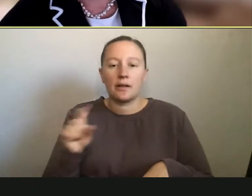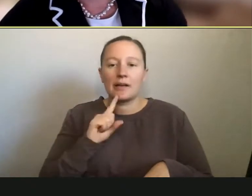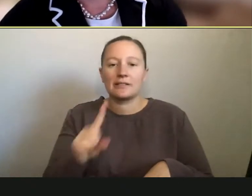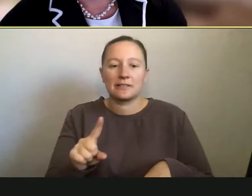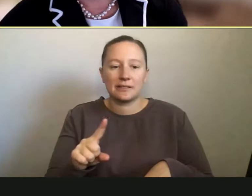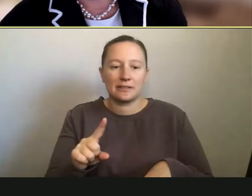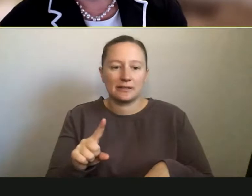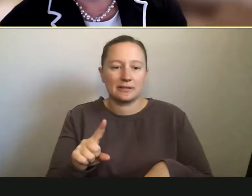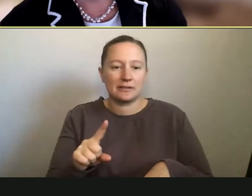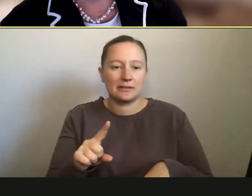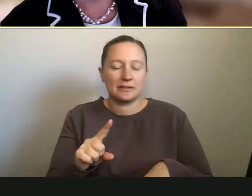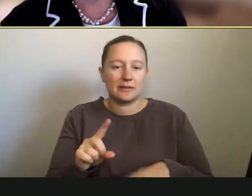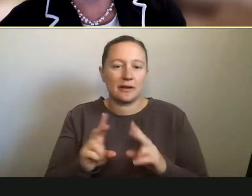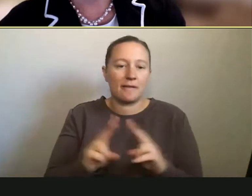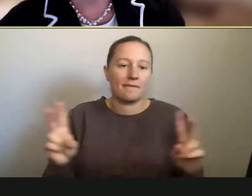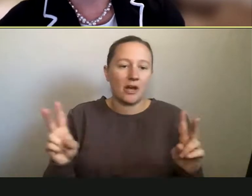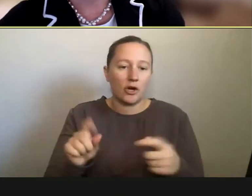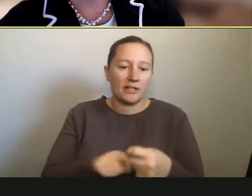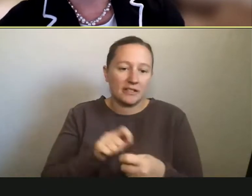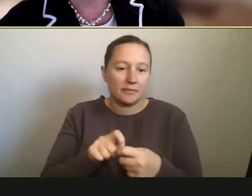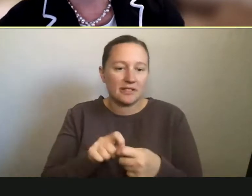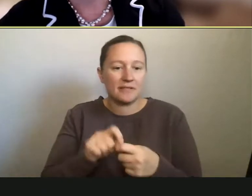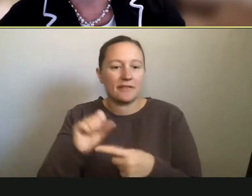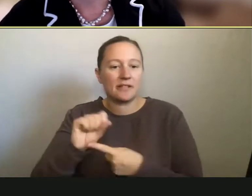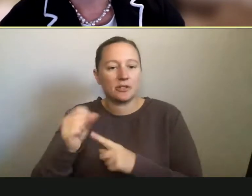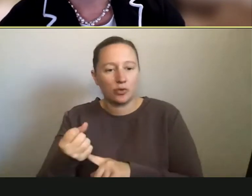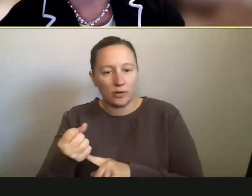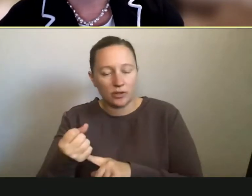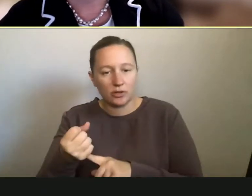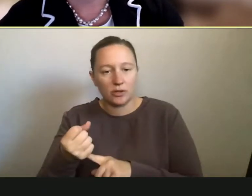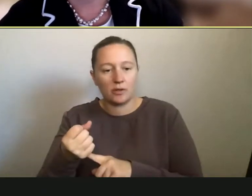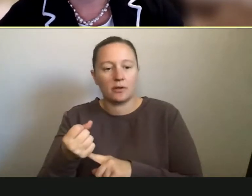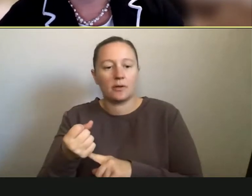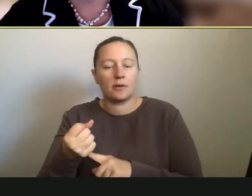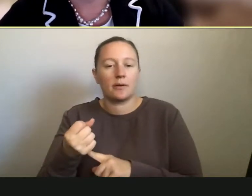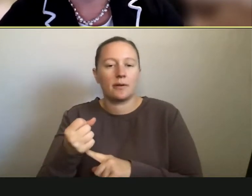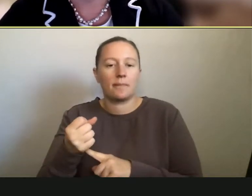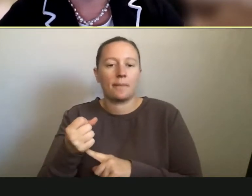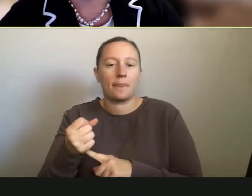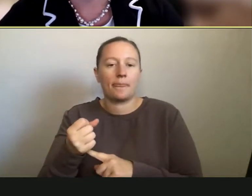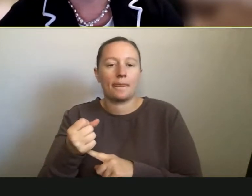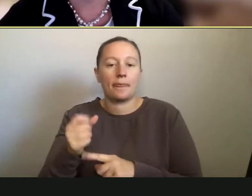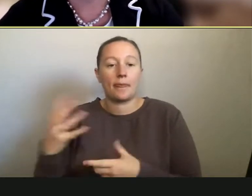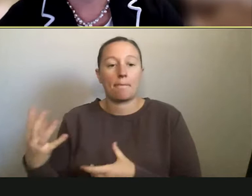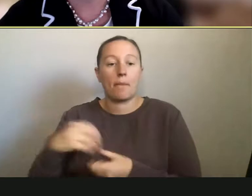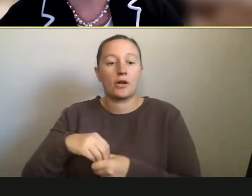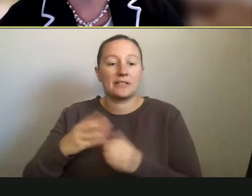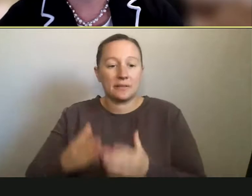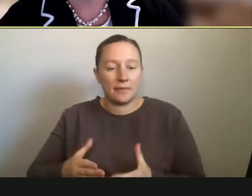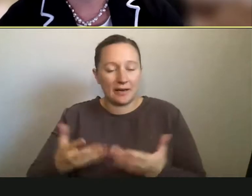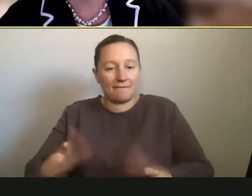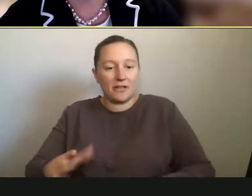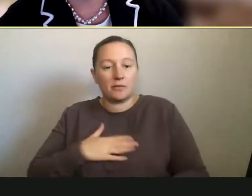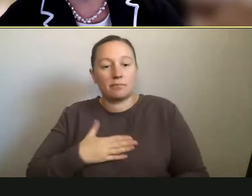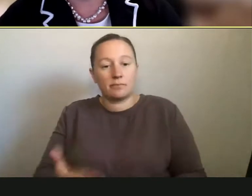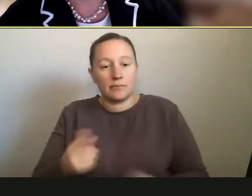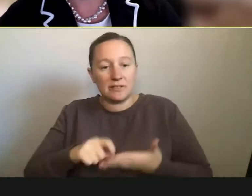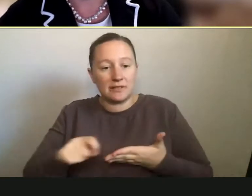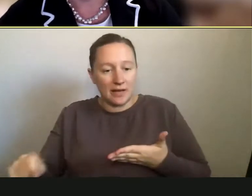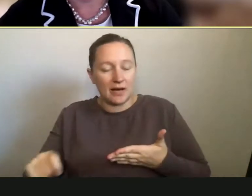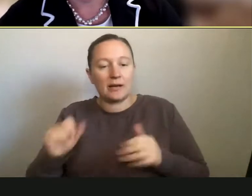is very specific circumstances. If the participant has provided consent that they can